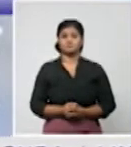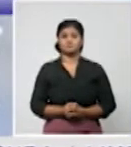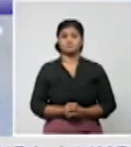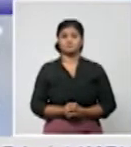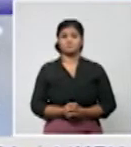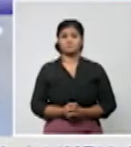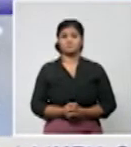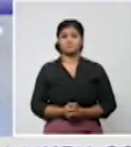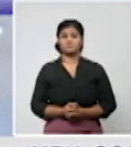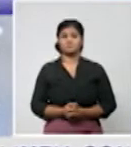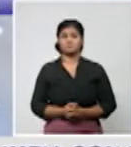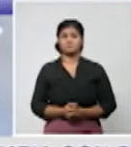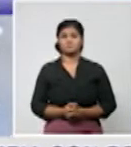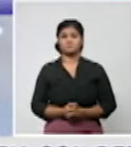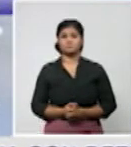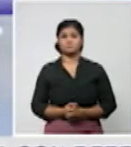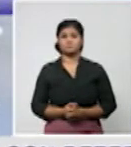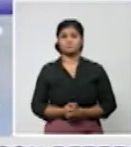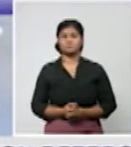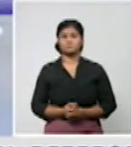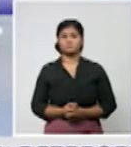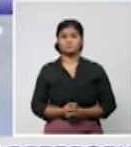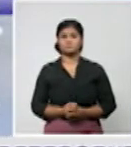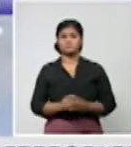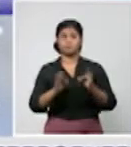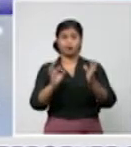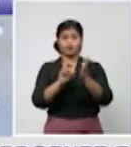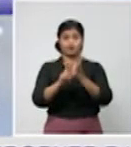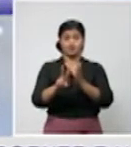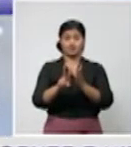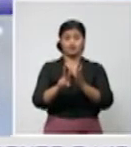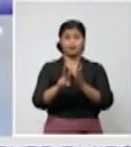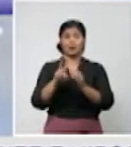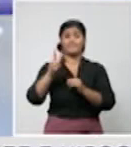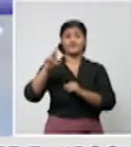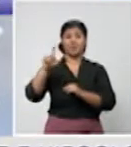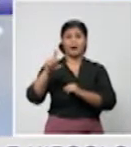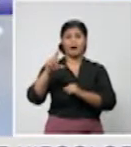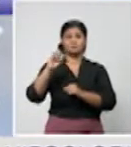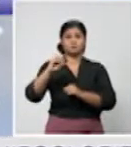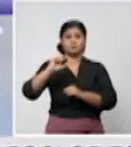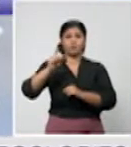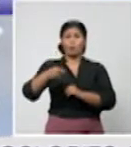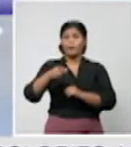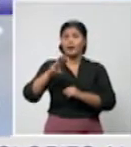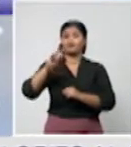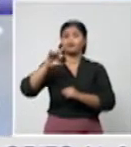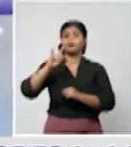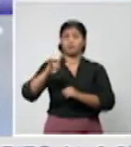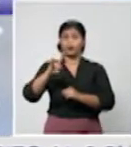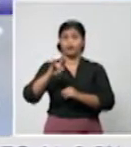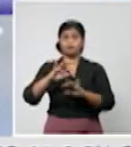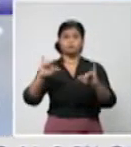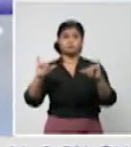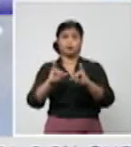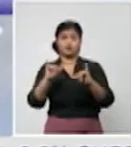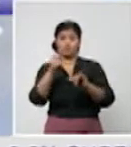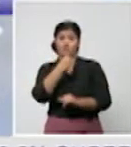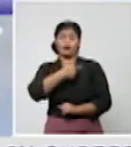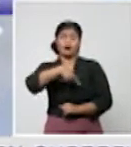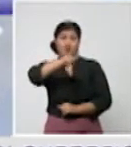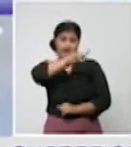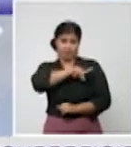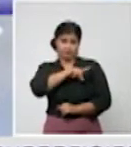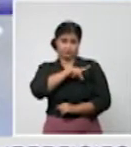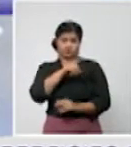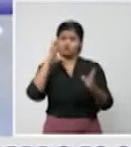higher than the day before due to the local transmission cases. Then Villa Clara with 0.39%, same as